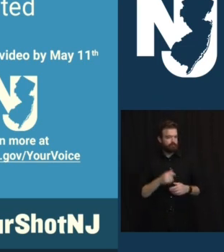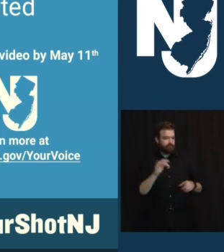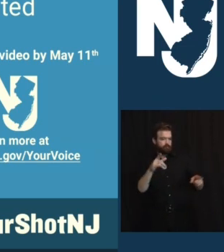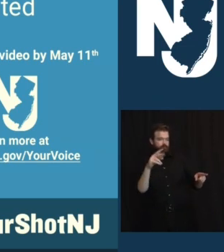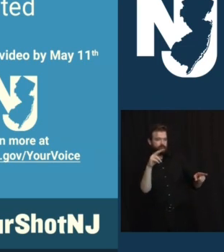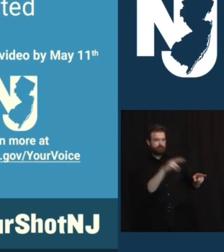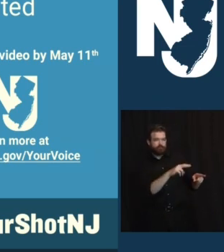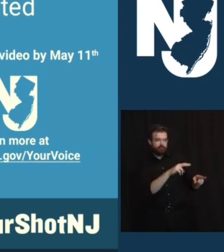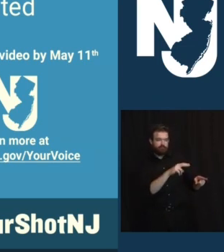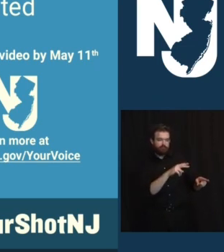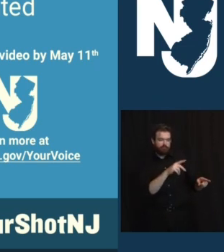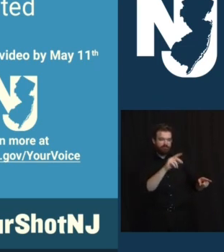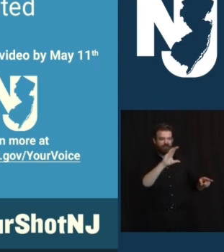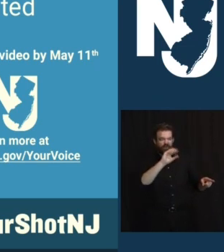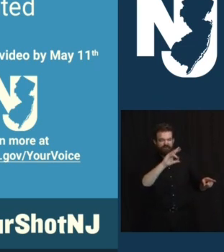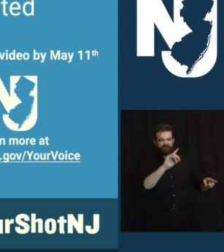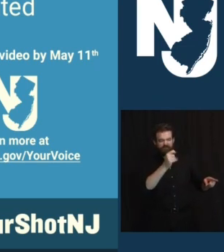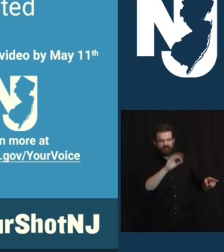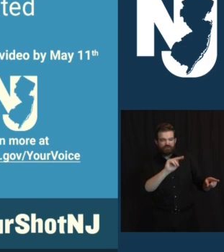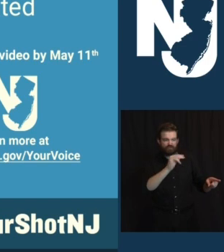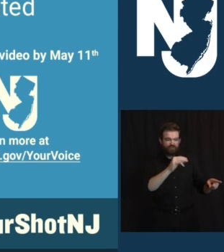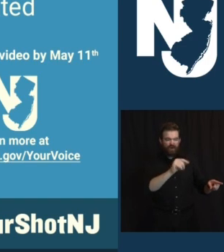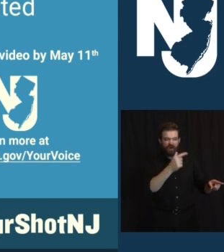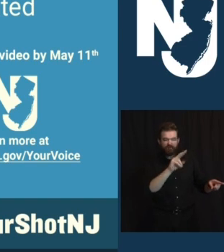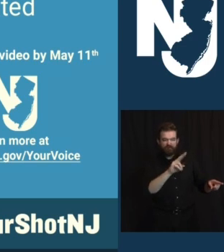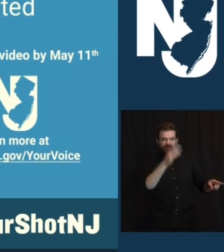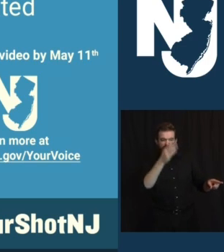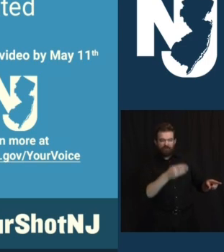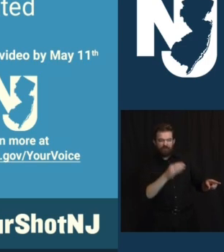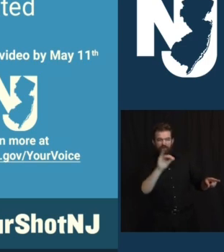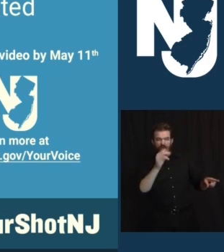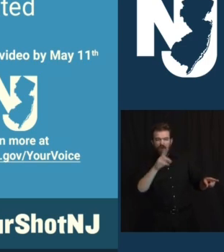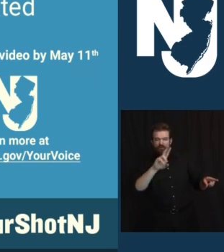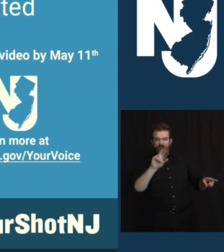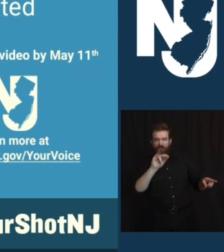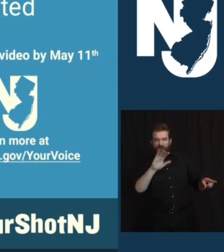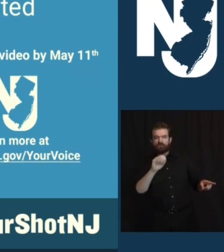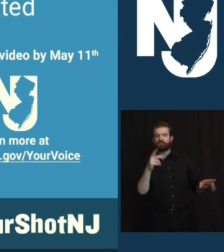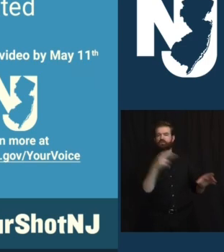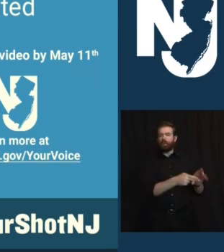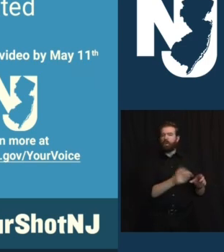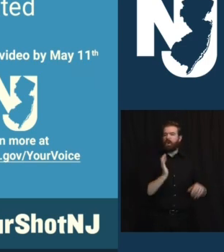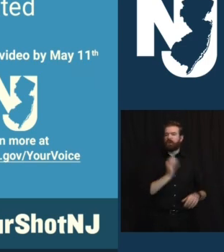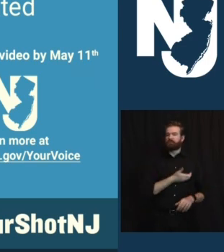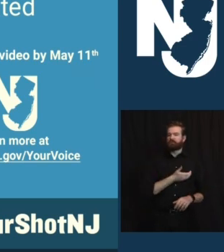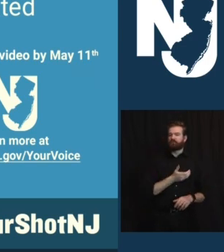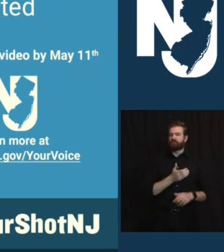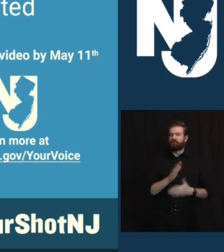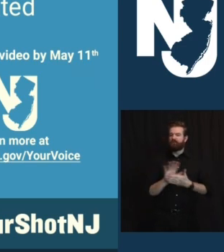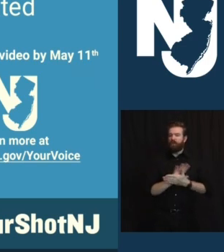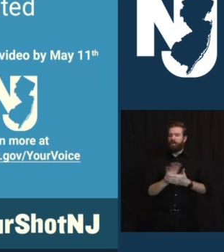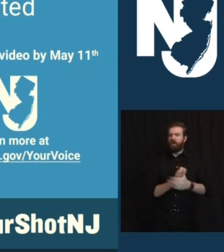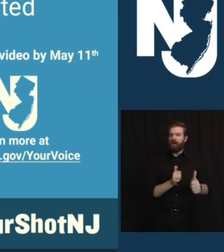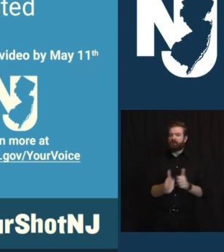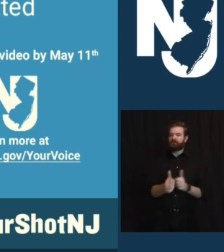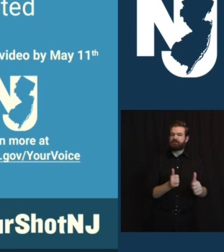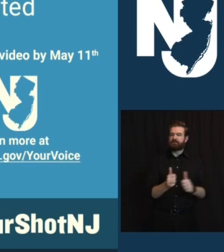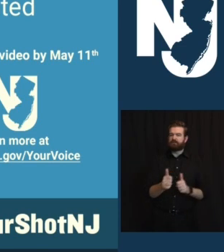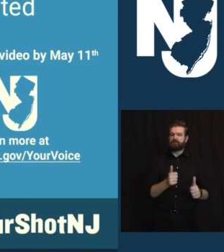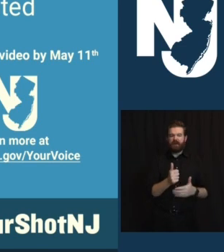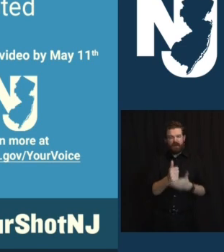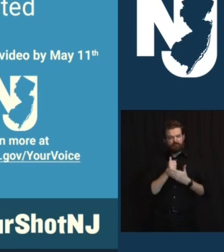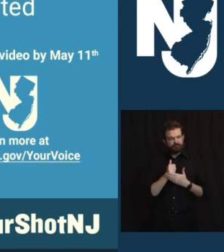covid19.nj.gov/yourvoice to learn how you can enter Your Voice, Your Shot and be a part of our effort to win the fight against COVID. No